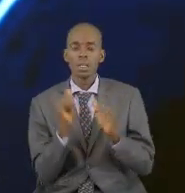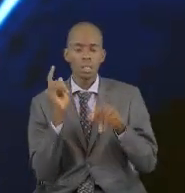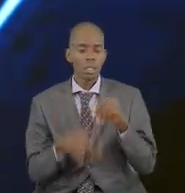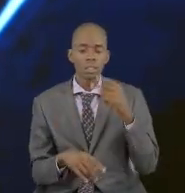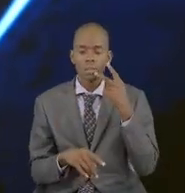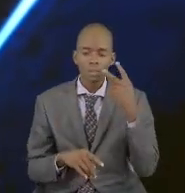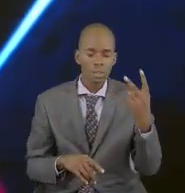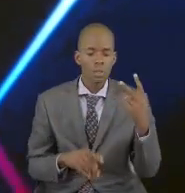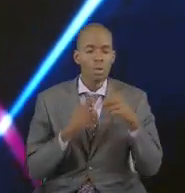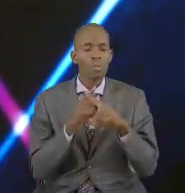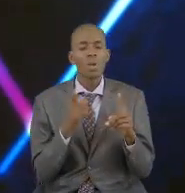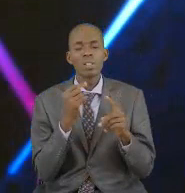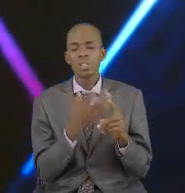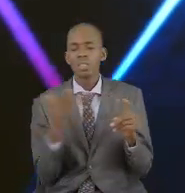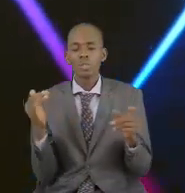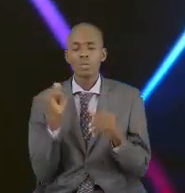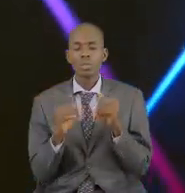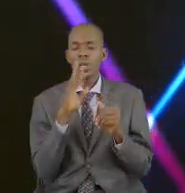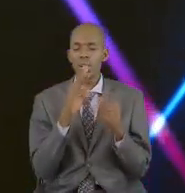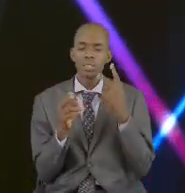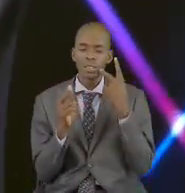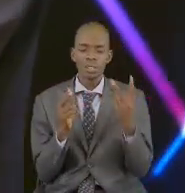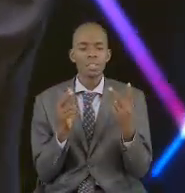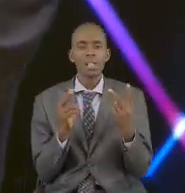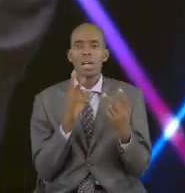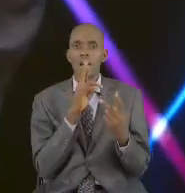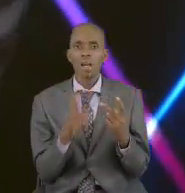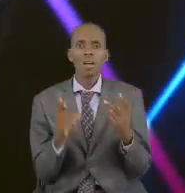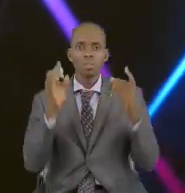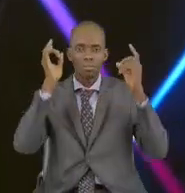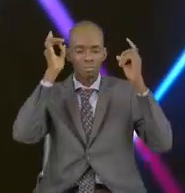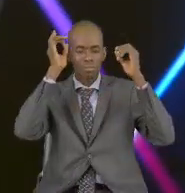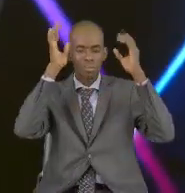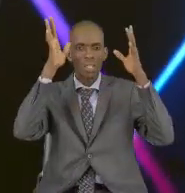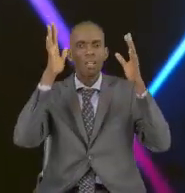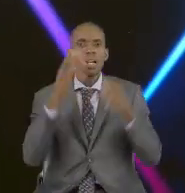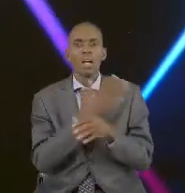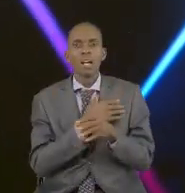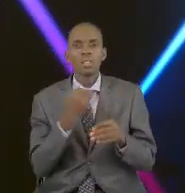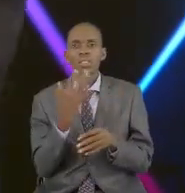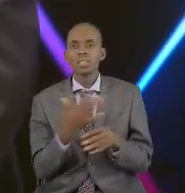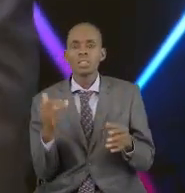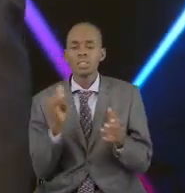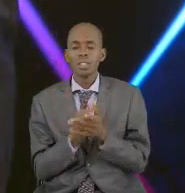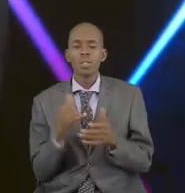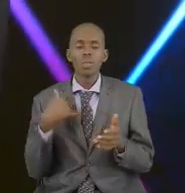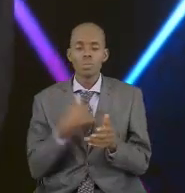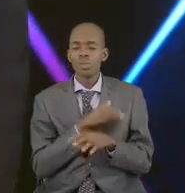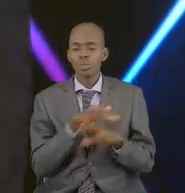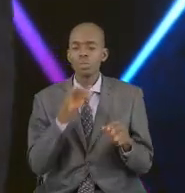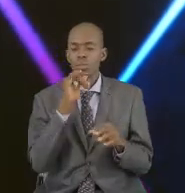are seen are temporal, and the things which are not seen, they are